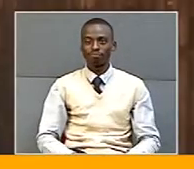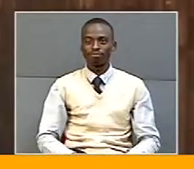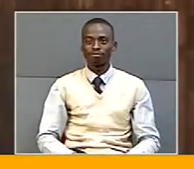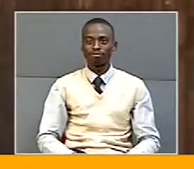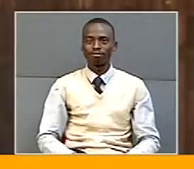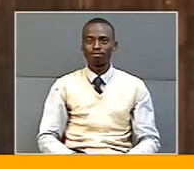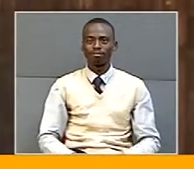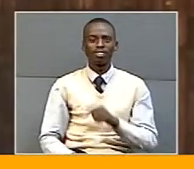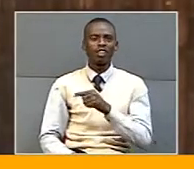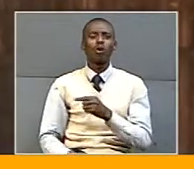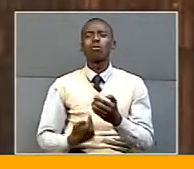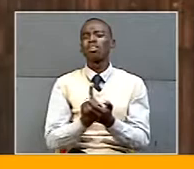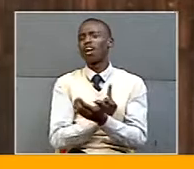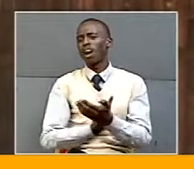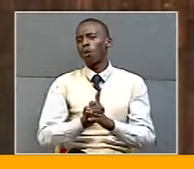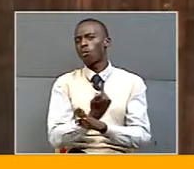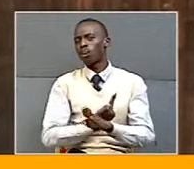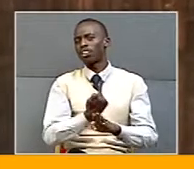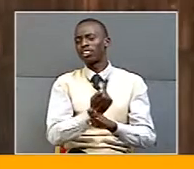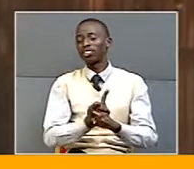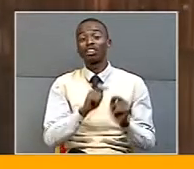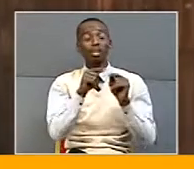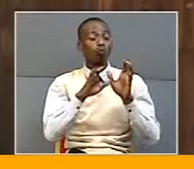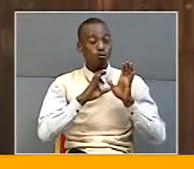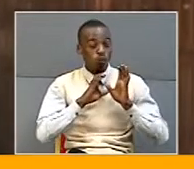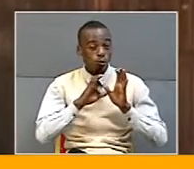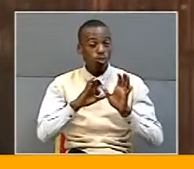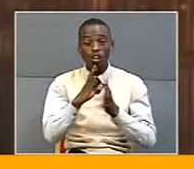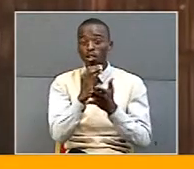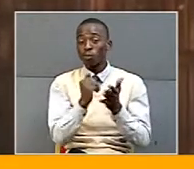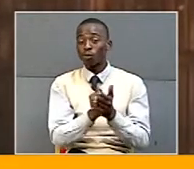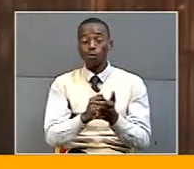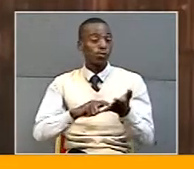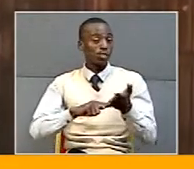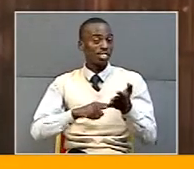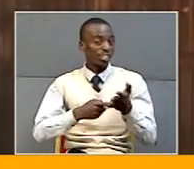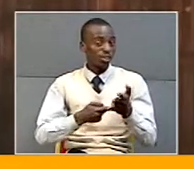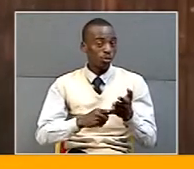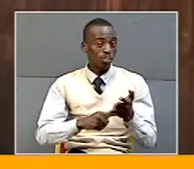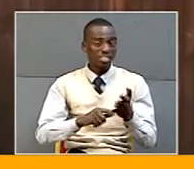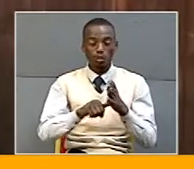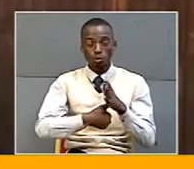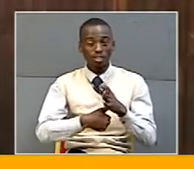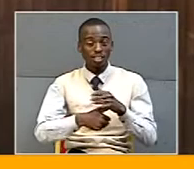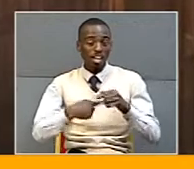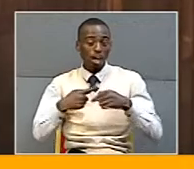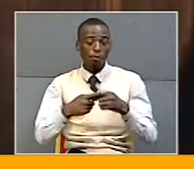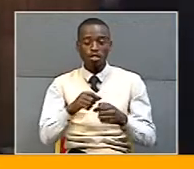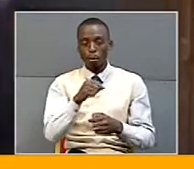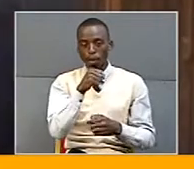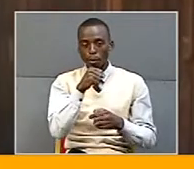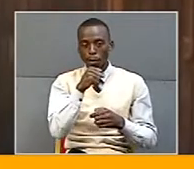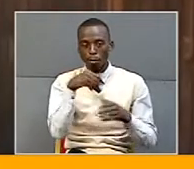Well, this is just ours and it has come forcefully. Actually, it is because of the technicalities surrounding the microphones